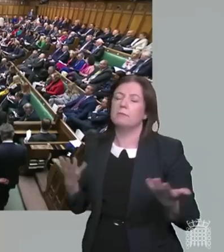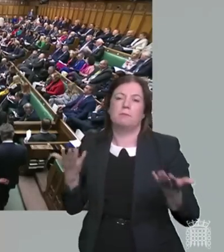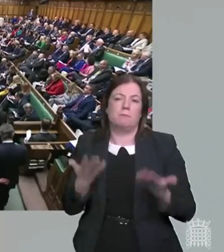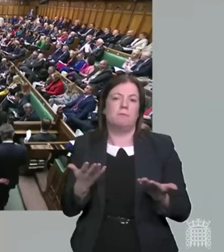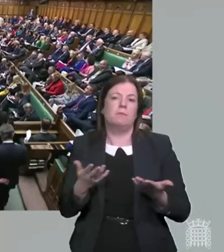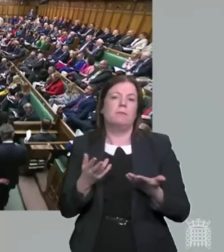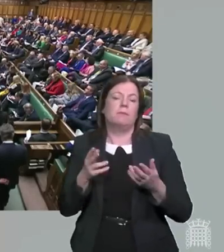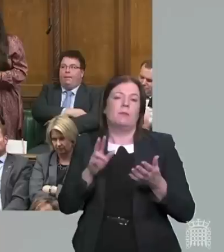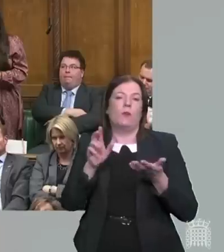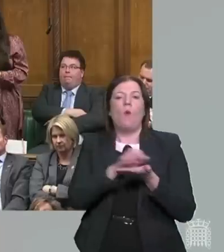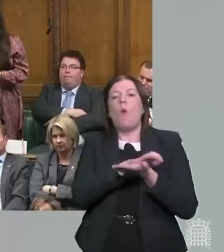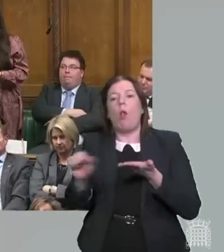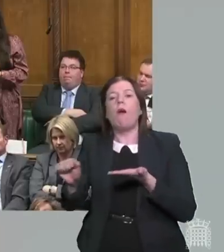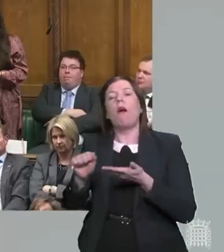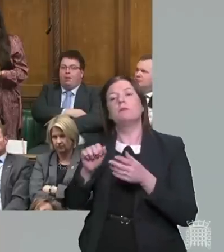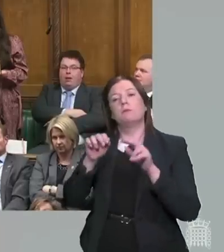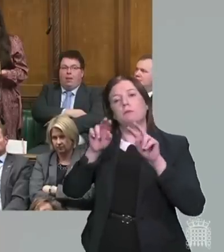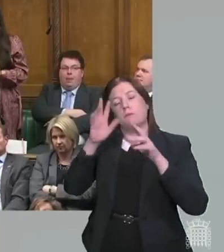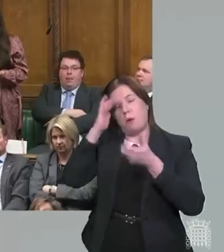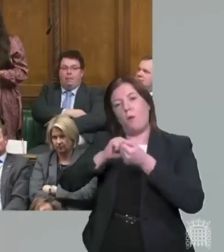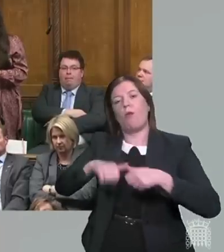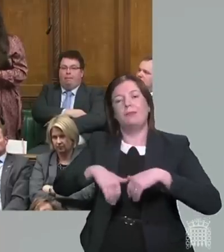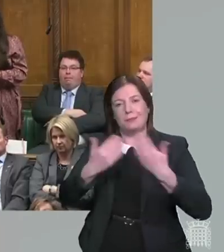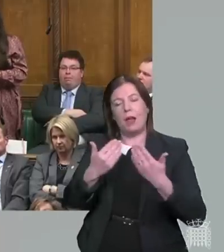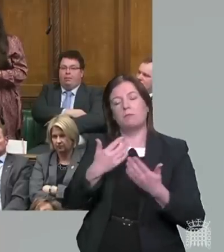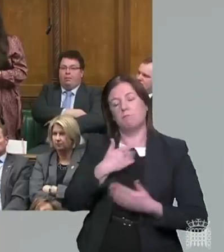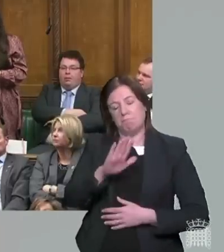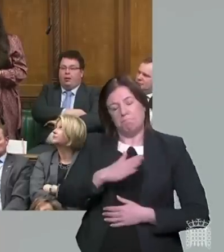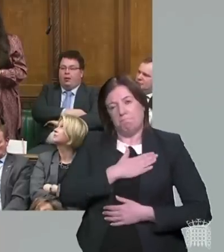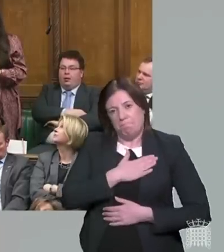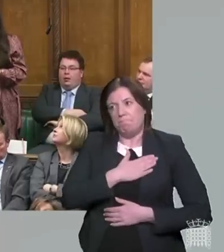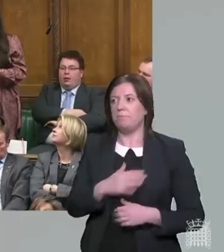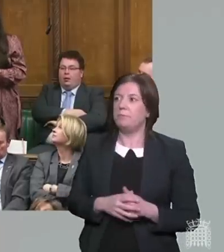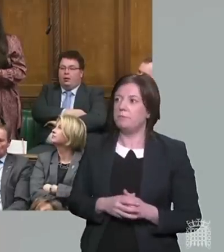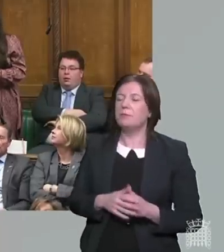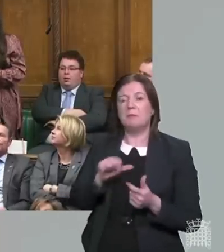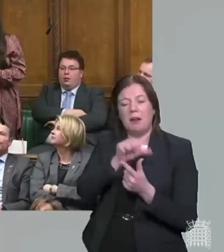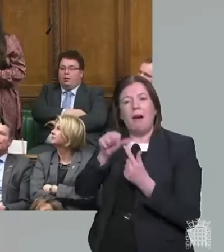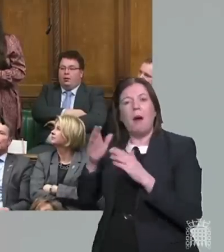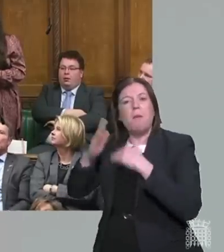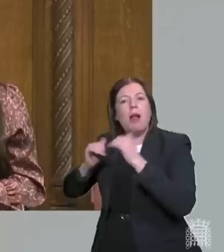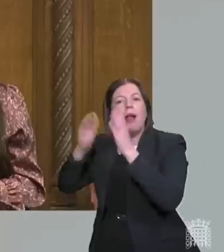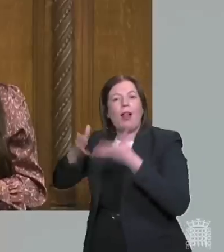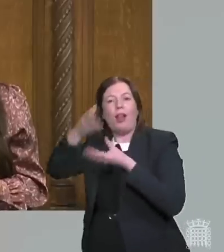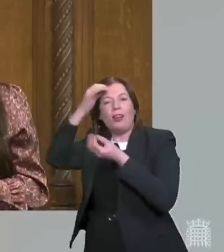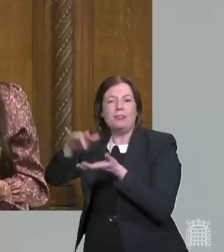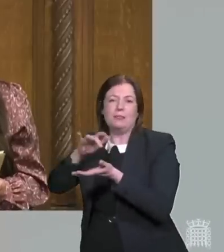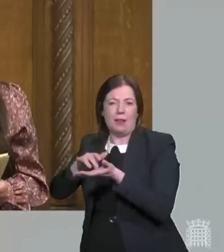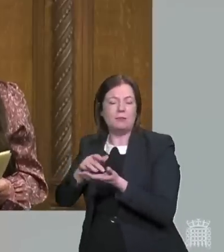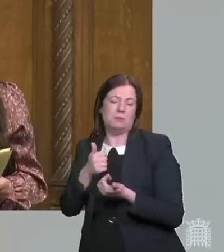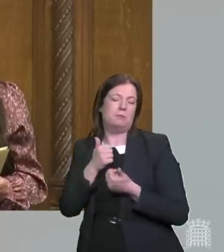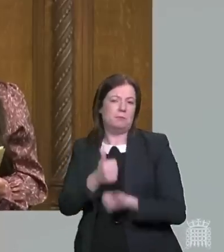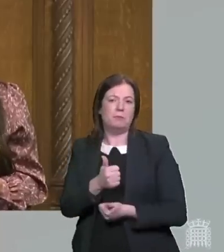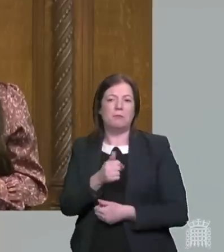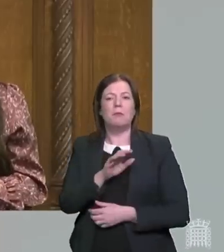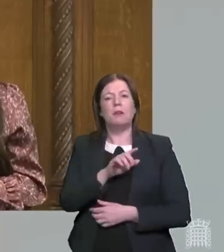Day and welcome his renewed commitment today regarding the Holocaust Memorial and Learning Centre. Will the Prime Minister join me in encouraging members from across the House to